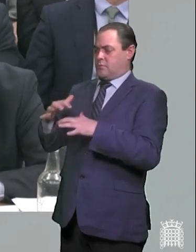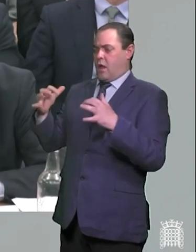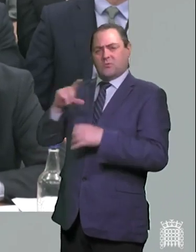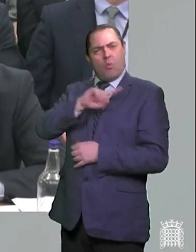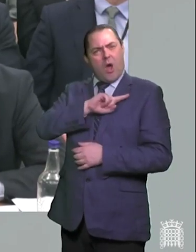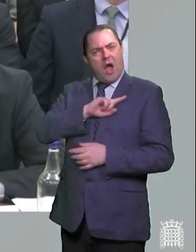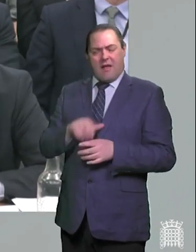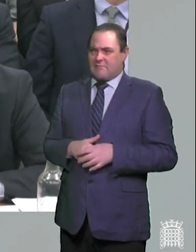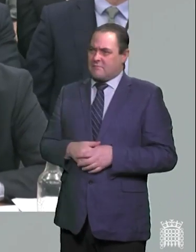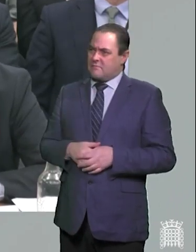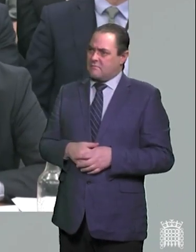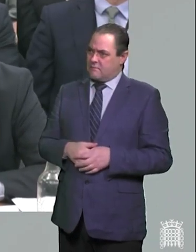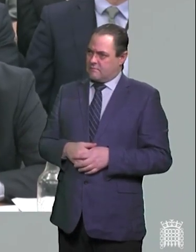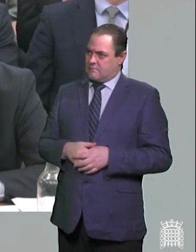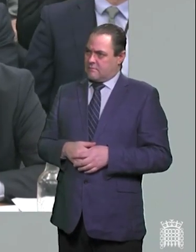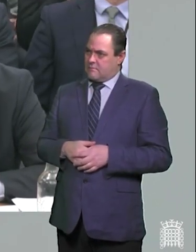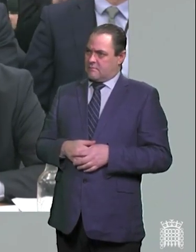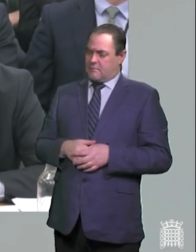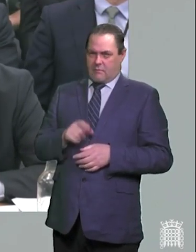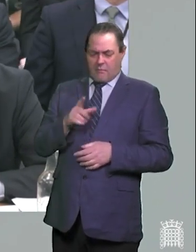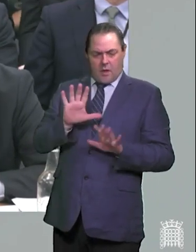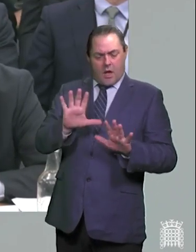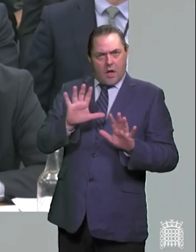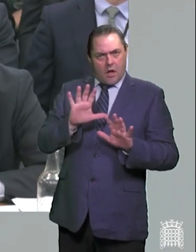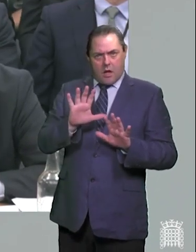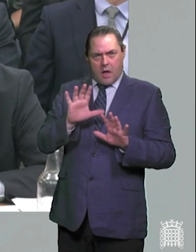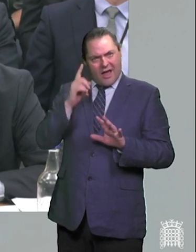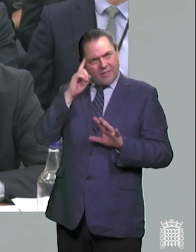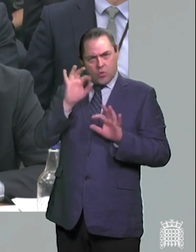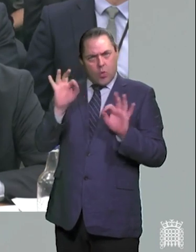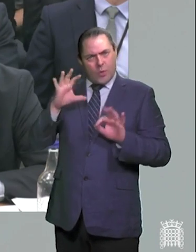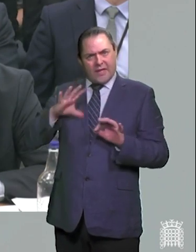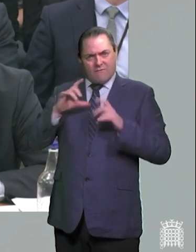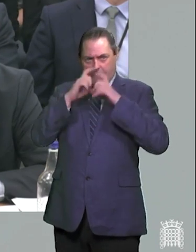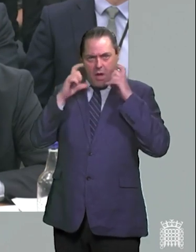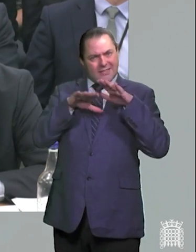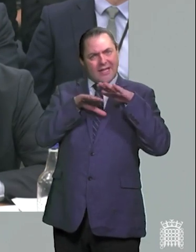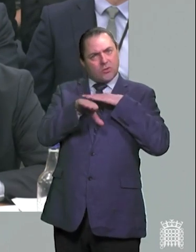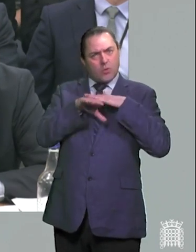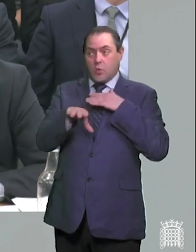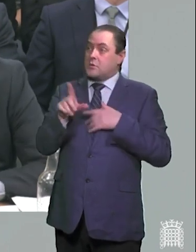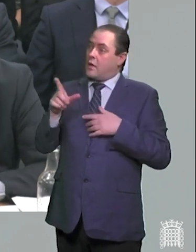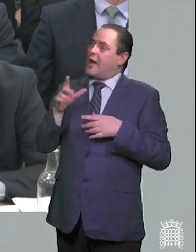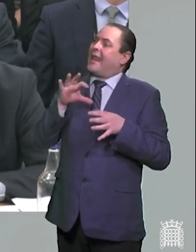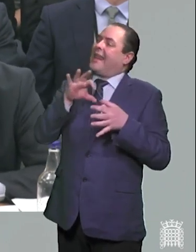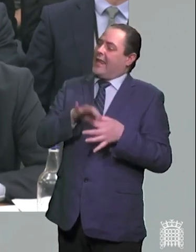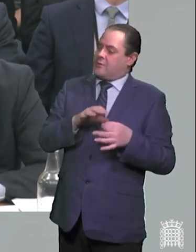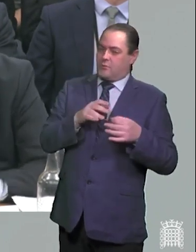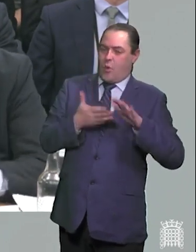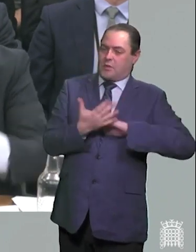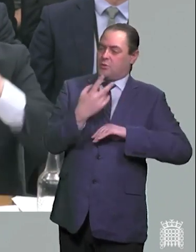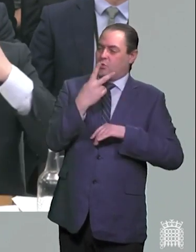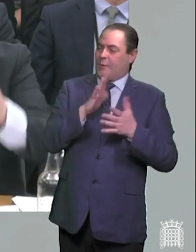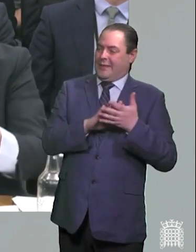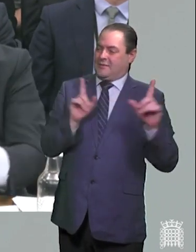I'm not certain that there was any, just quickly, I'm not certain there was any requirement for masks indoors. Part of mitigation. I see, I'm with you. Okay.